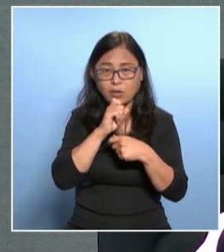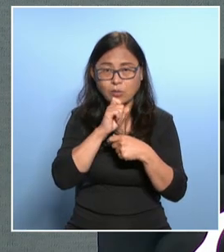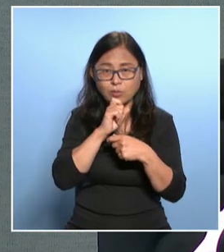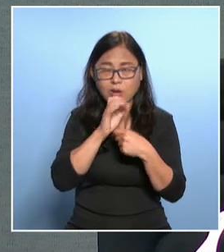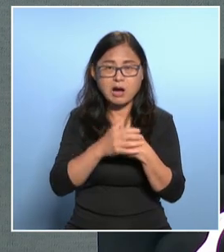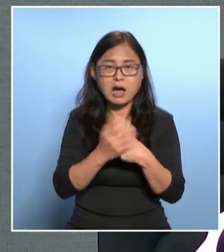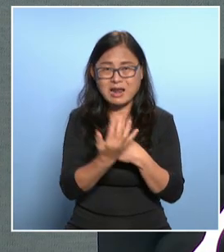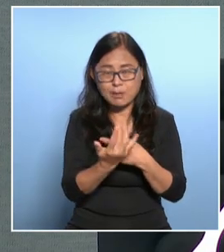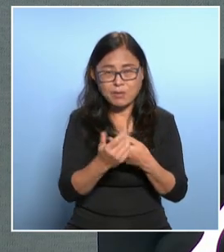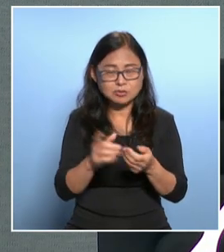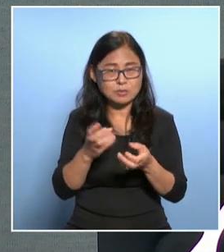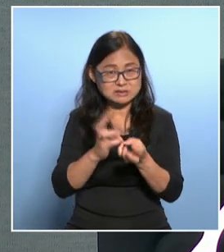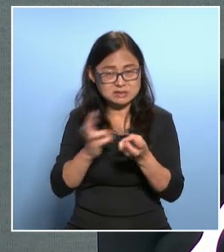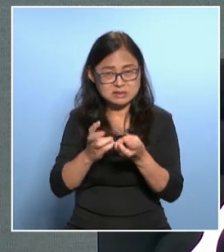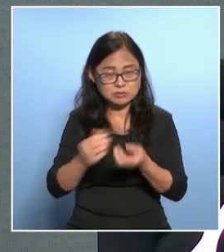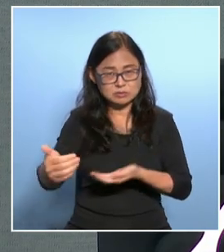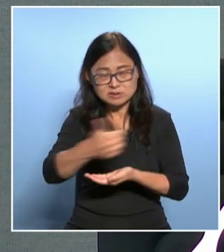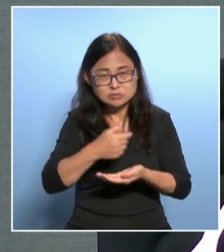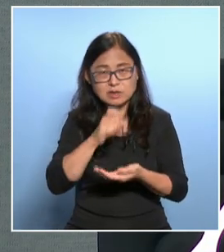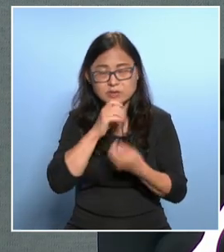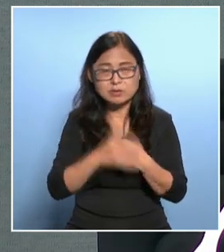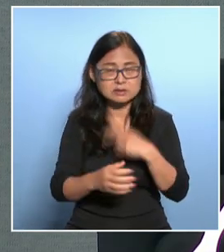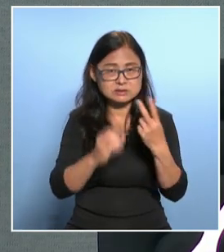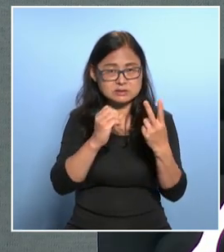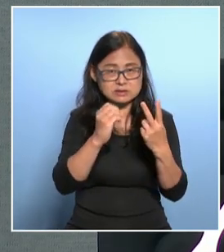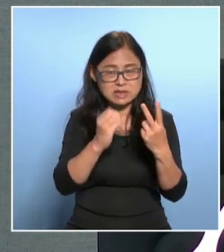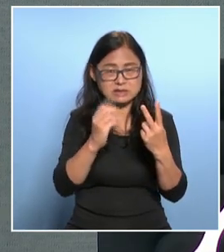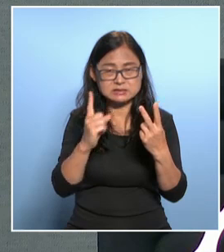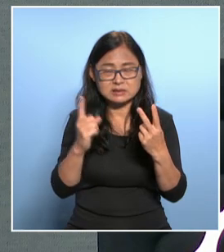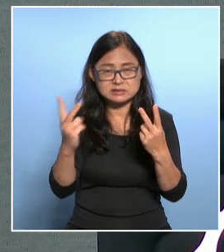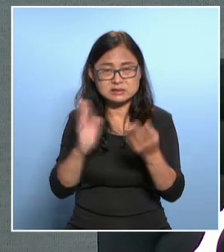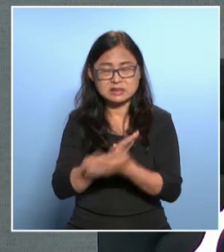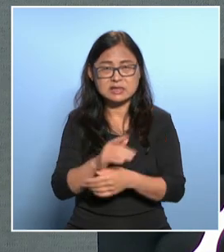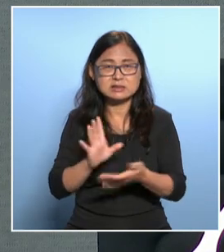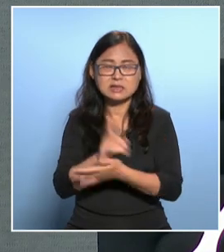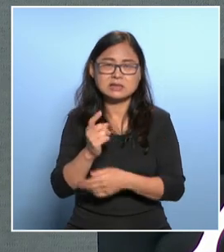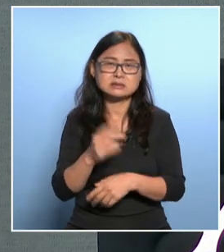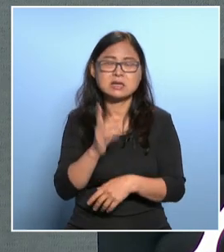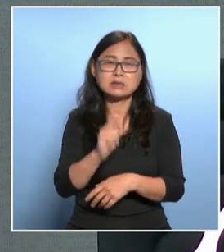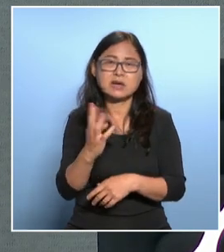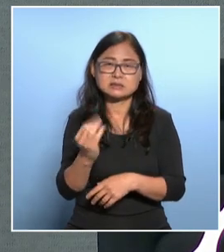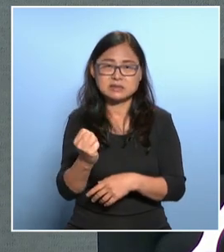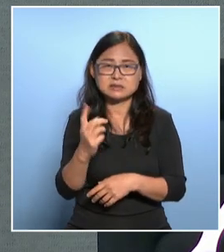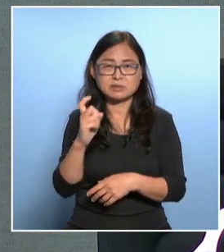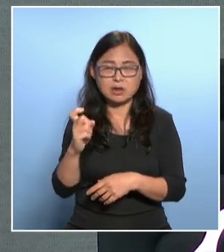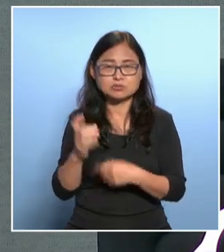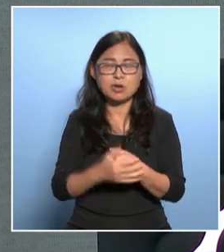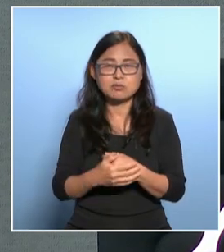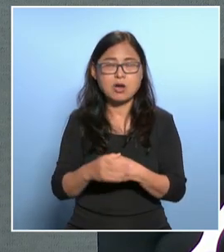We have been compiling statistics since 2021 regarding number of AMDs made by the